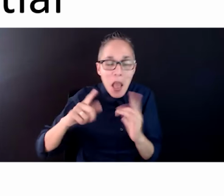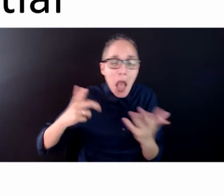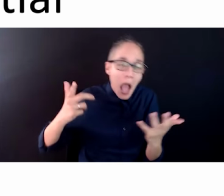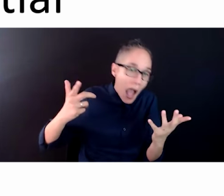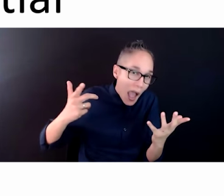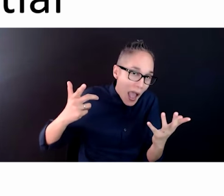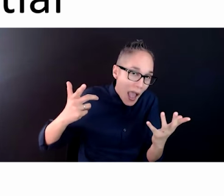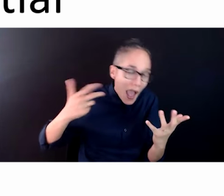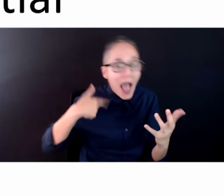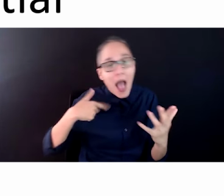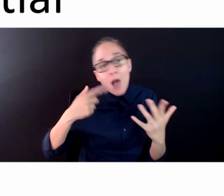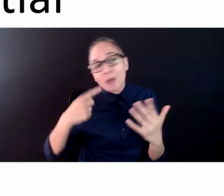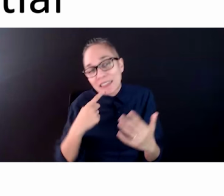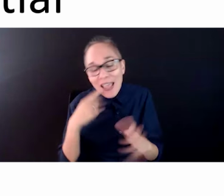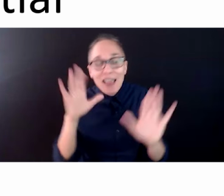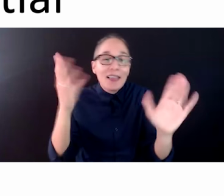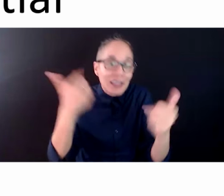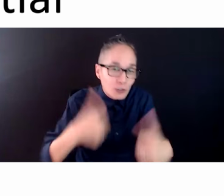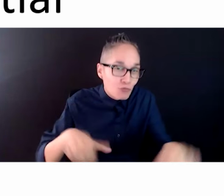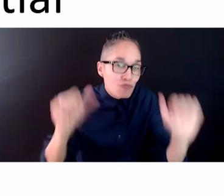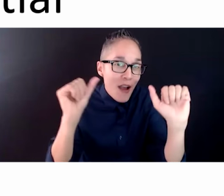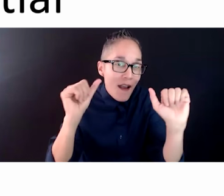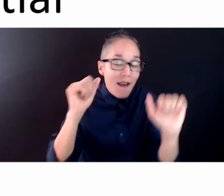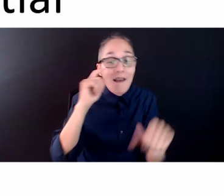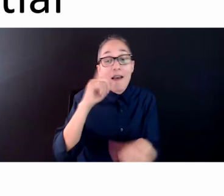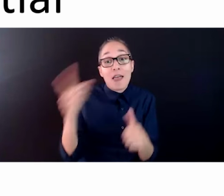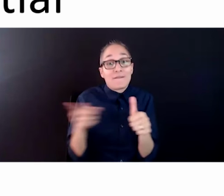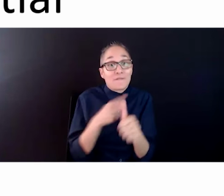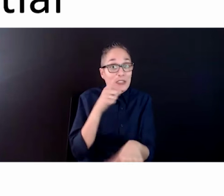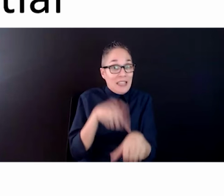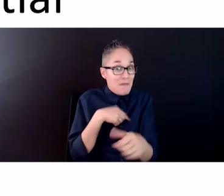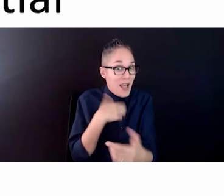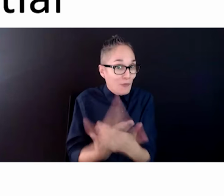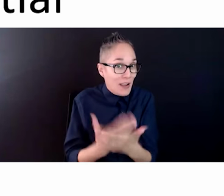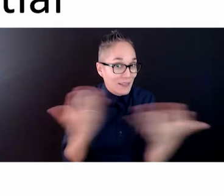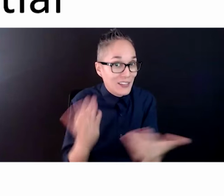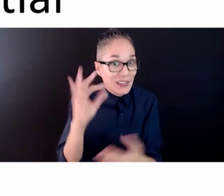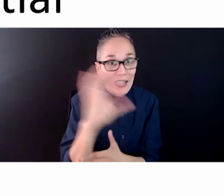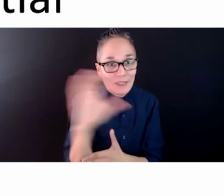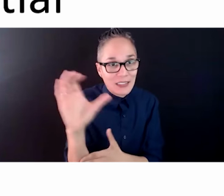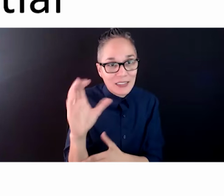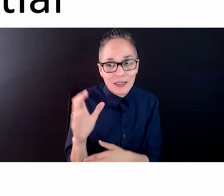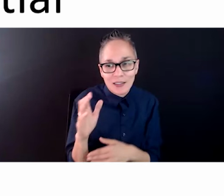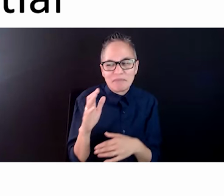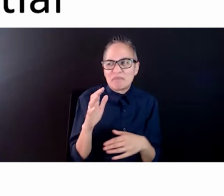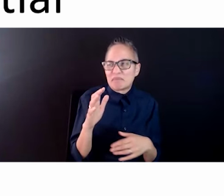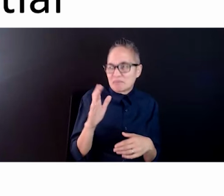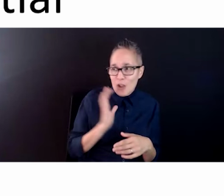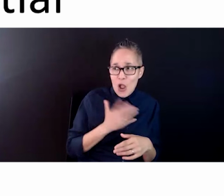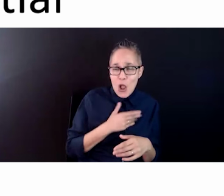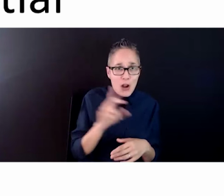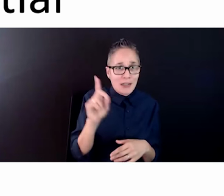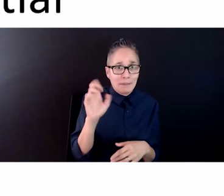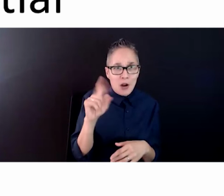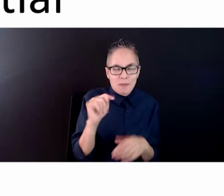look, let's try it again. When I first got there at City College, we were a department of 5, 6. We were very